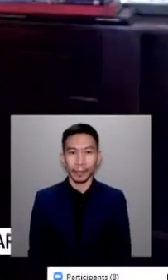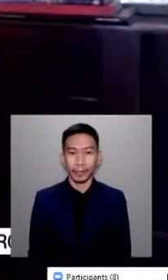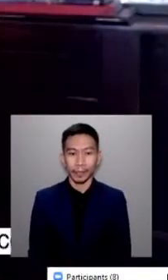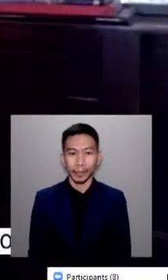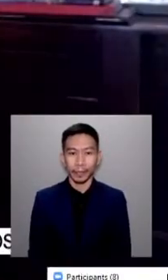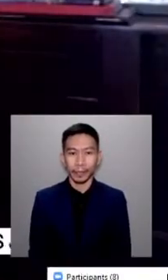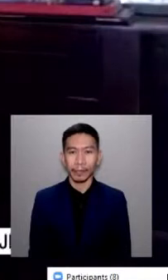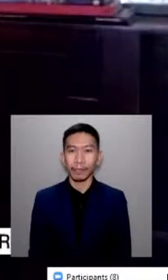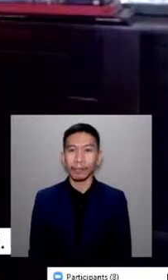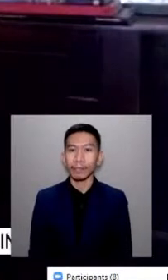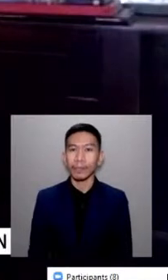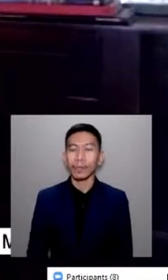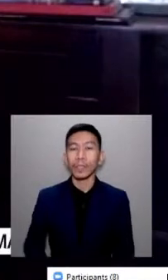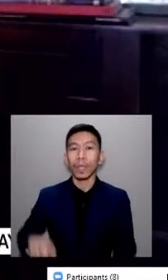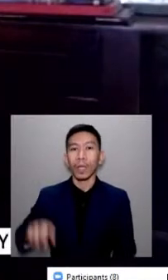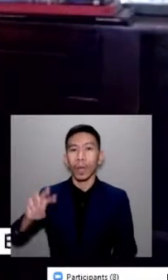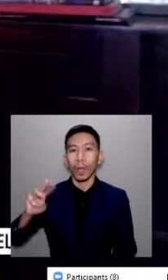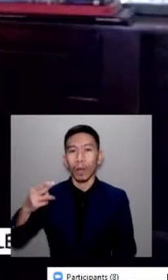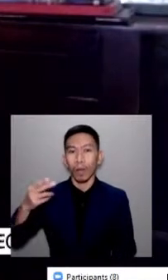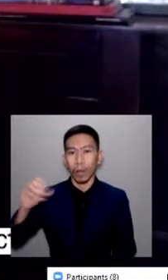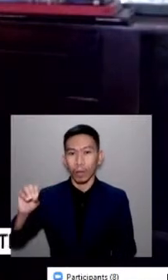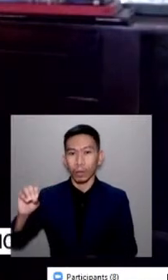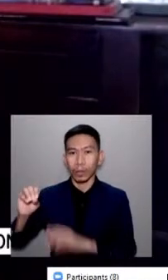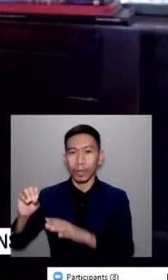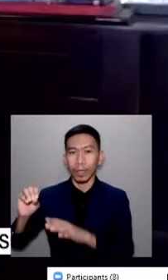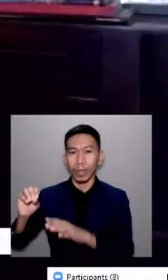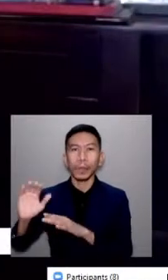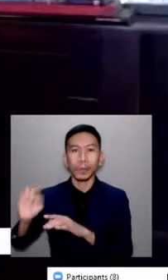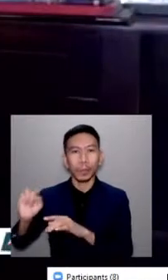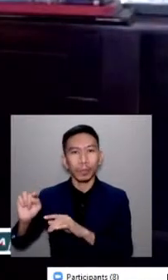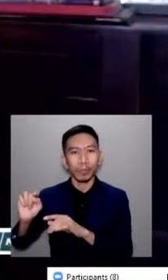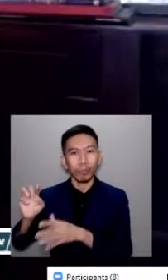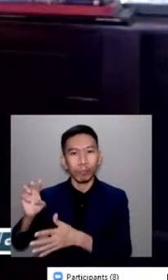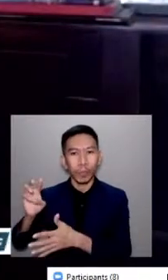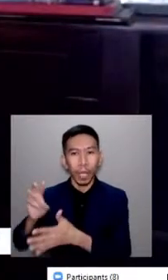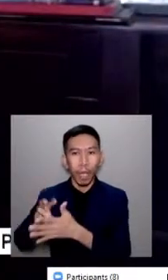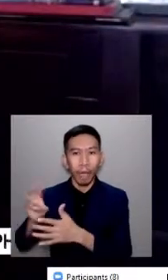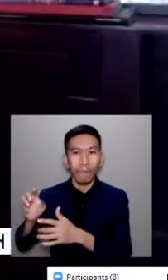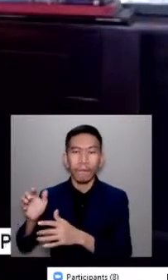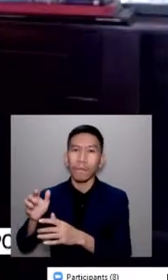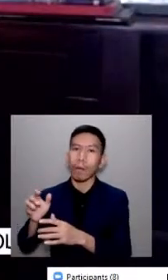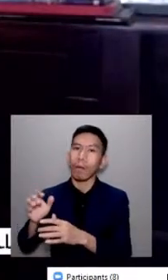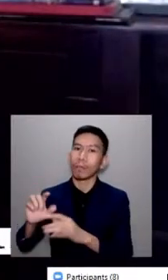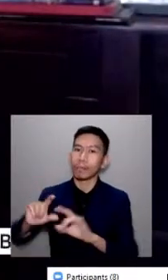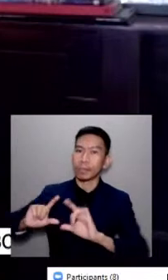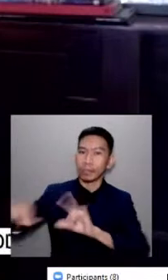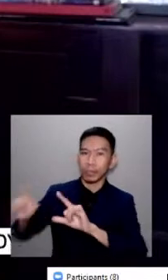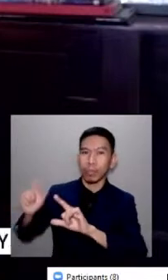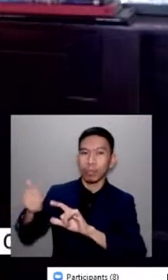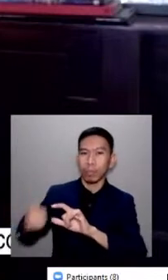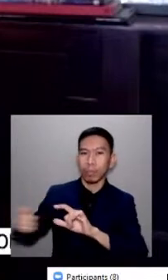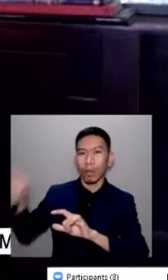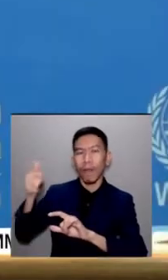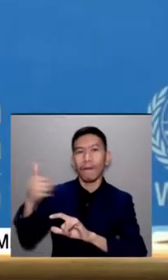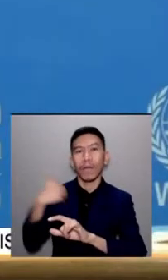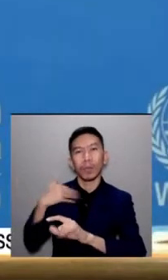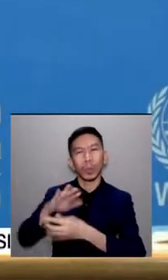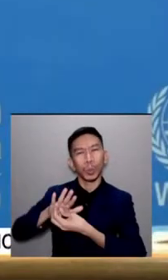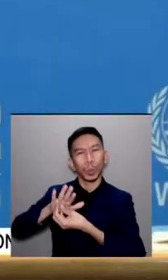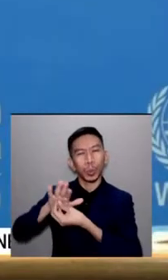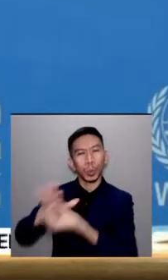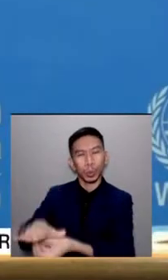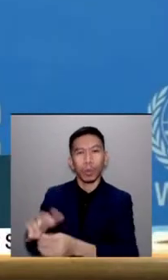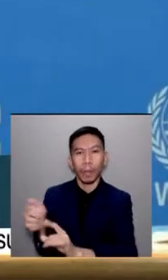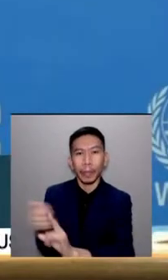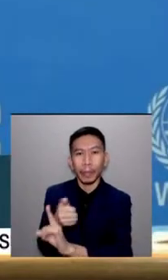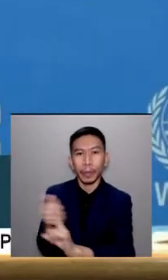Staffers of the World Health Organization in the Western Pacific accused their top boss of racism and abuse. According to a